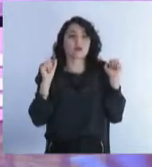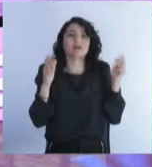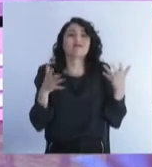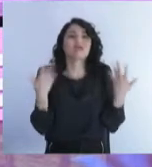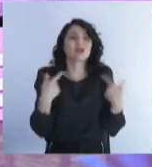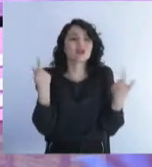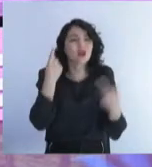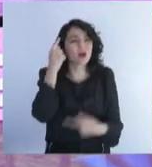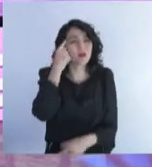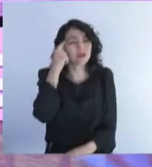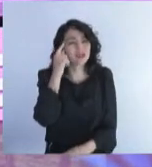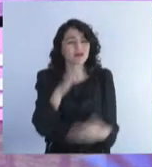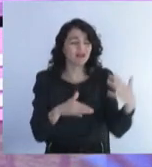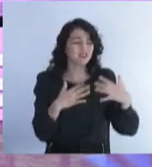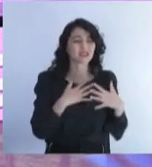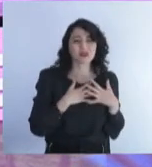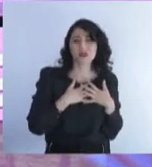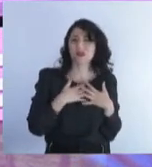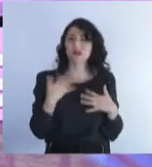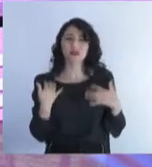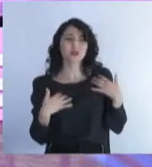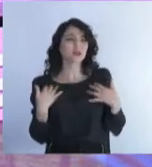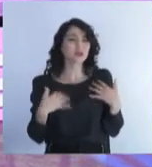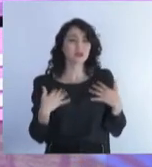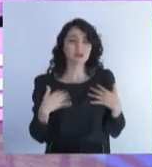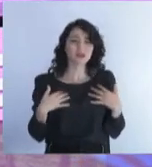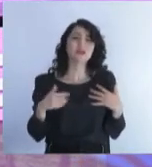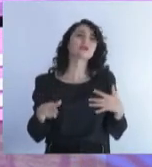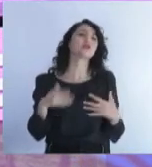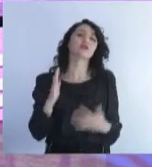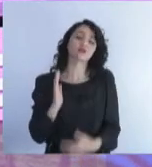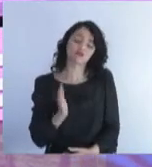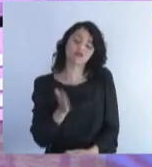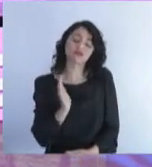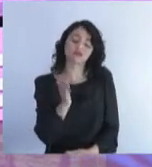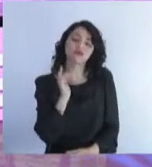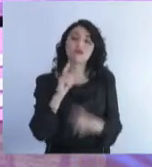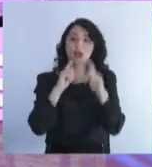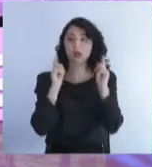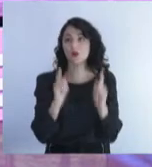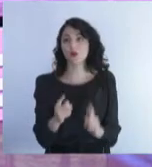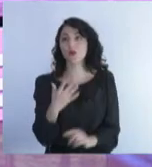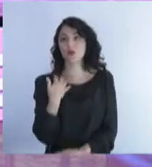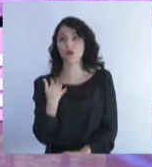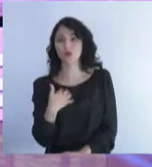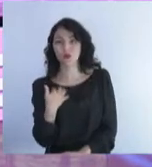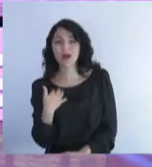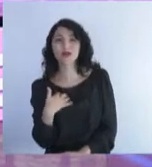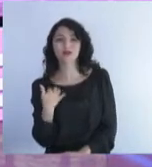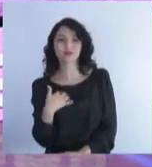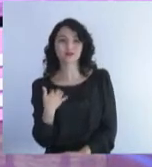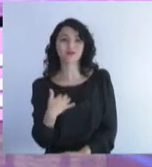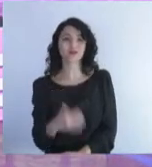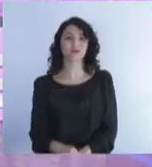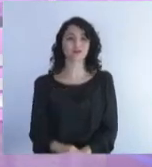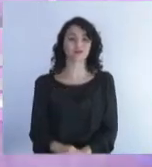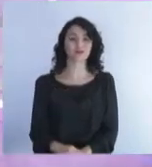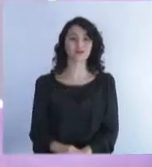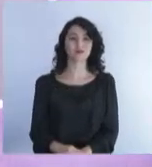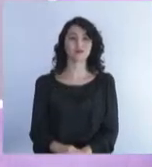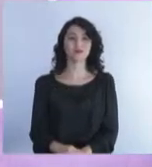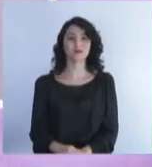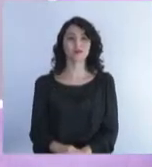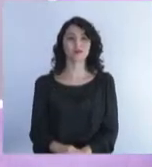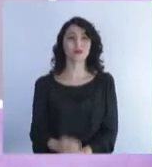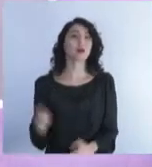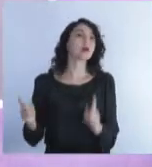only think about what makes us upset, then we continue to make ourselves more and more upset. So